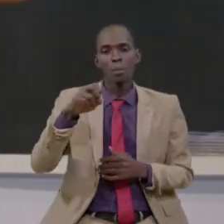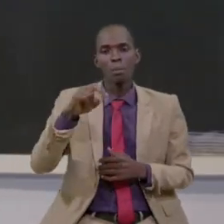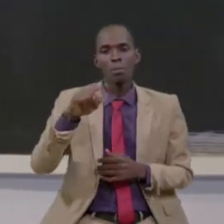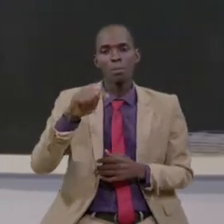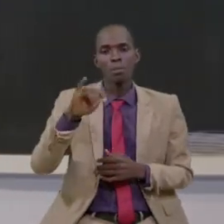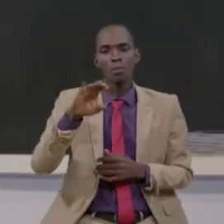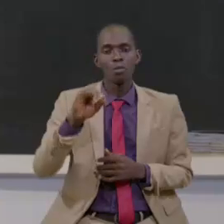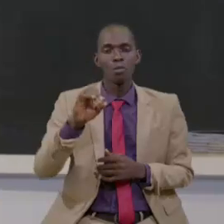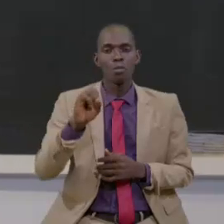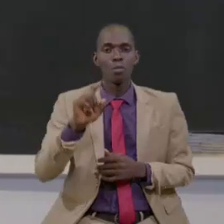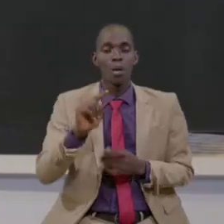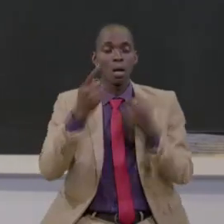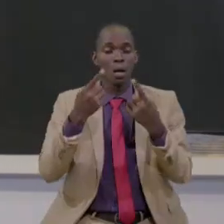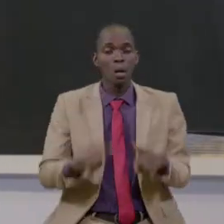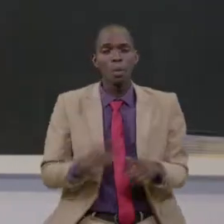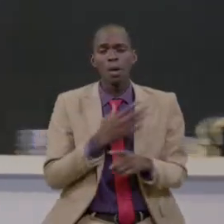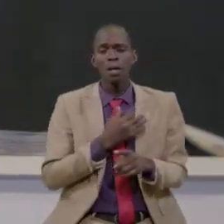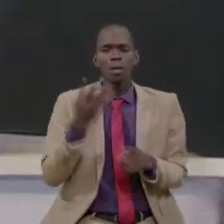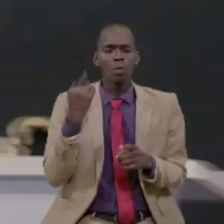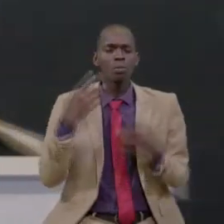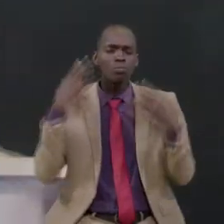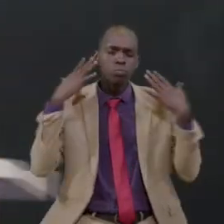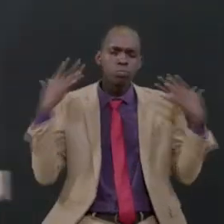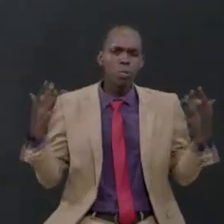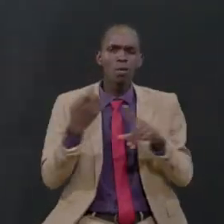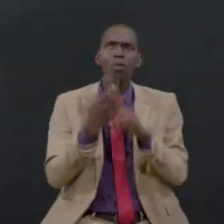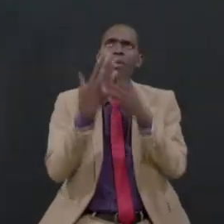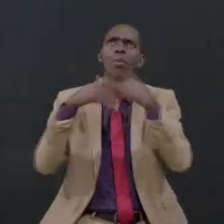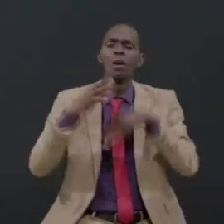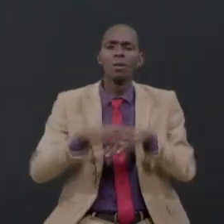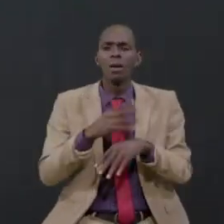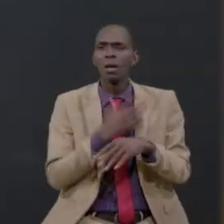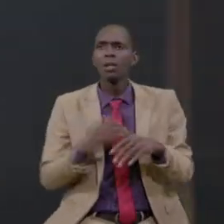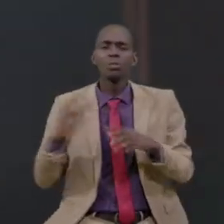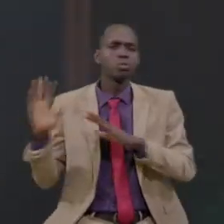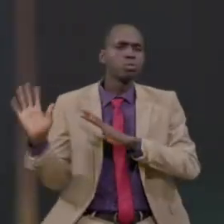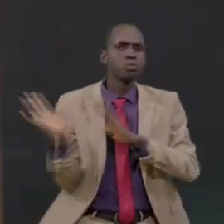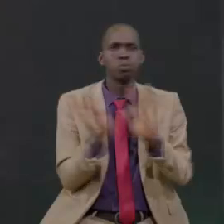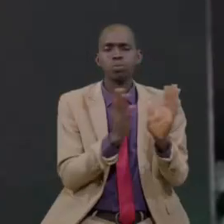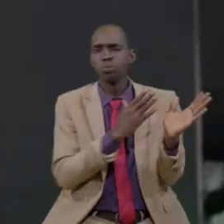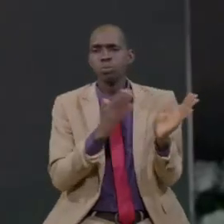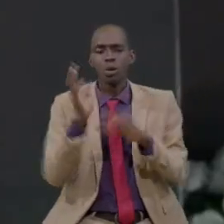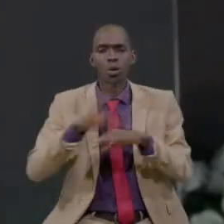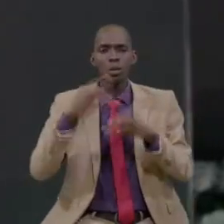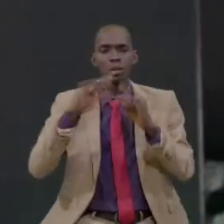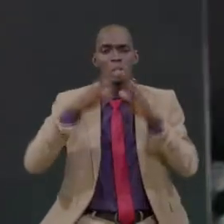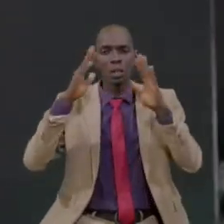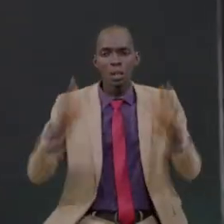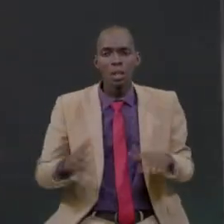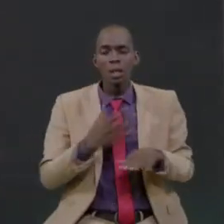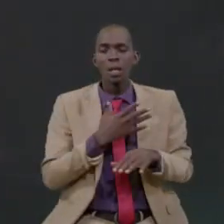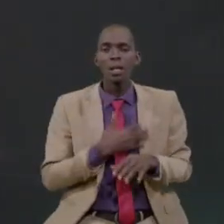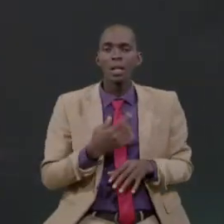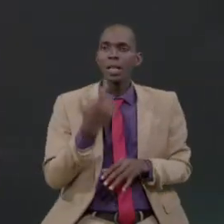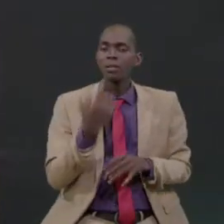wind that blew in the whole building, in the whole house. And then tongues of fire